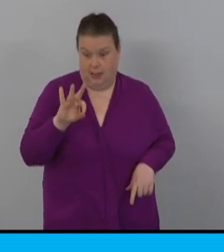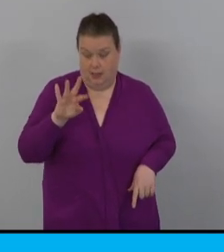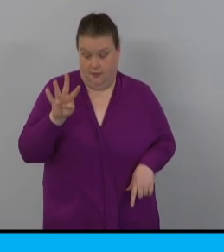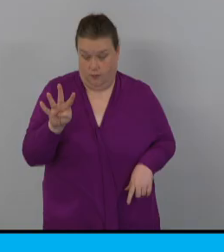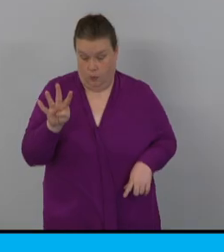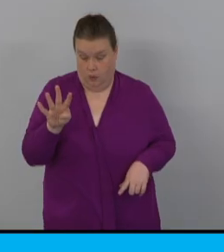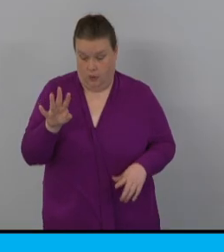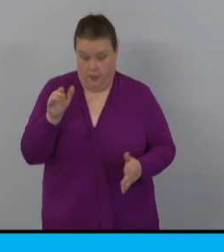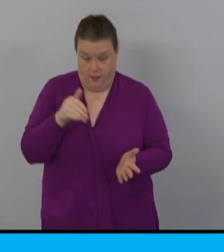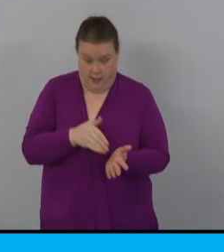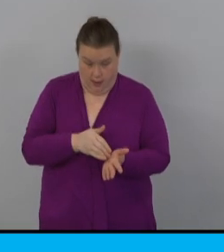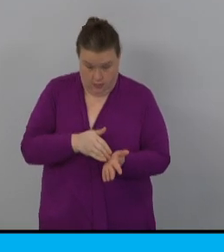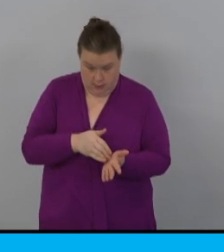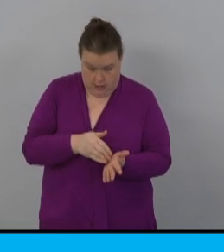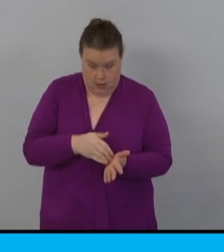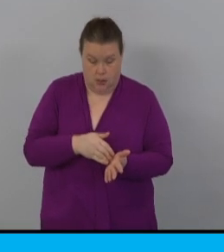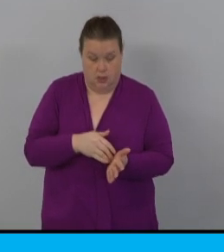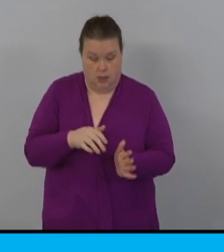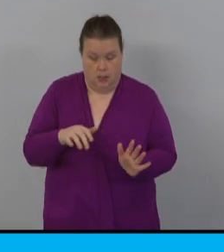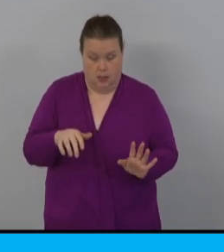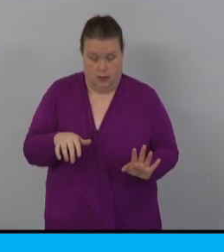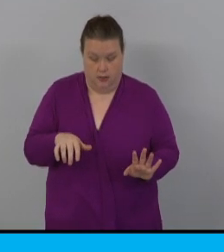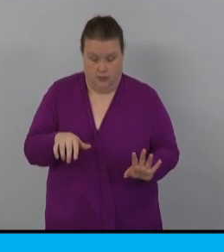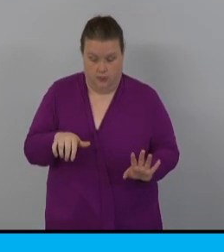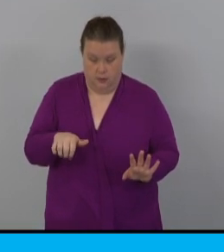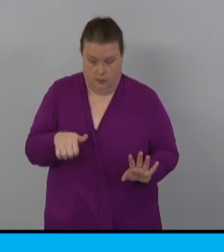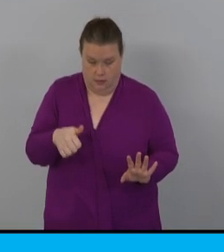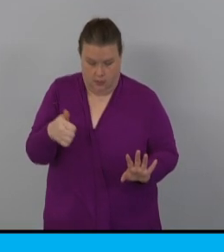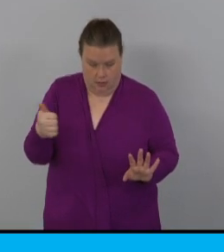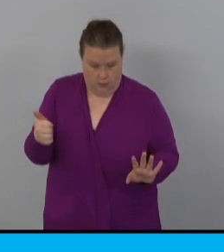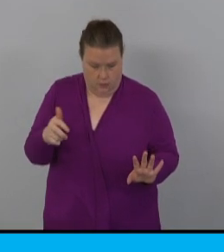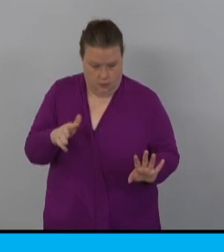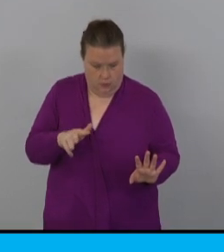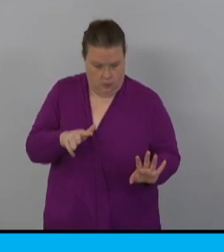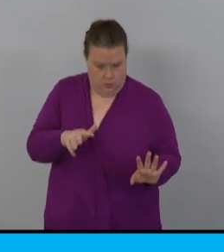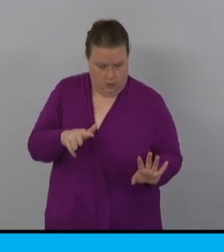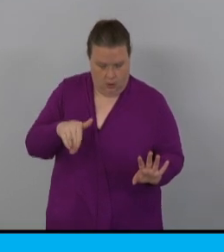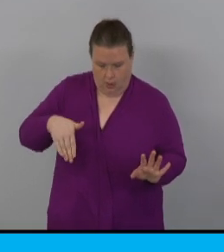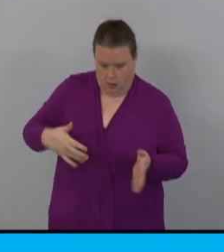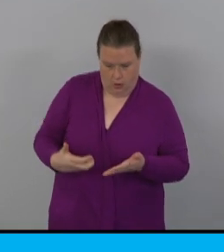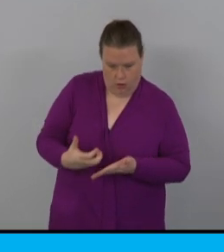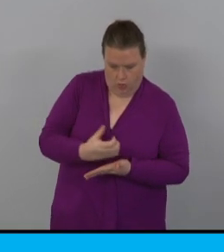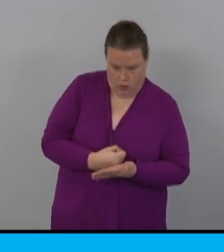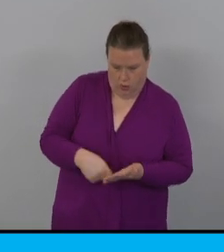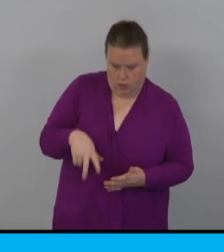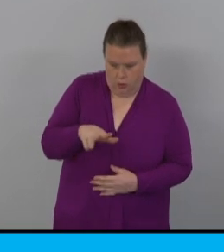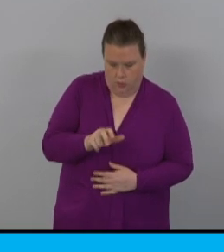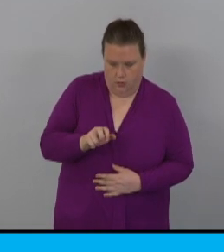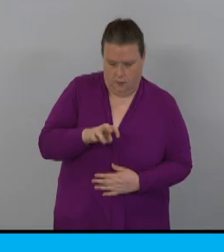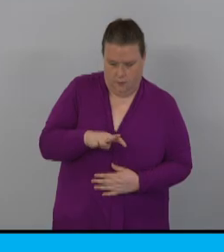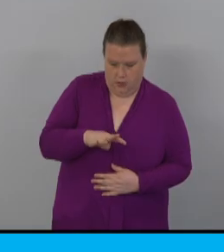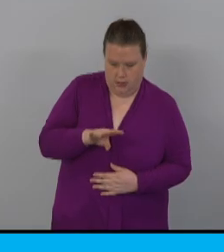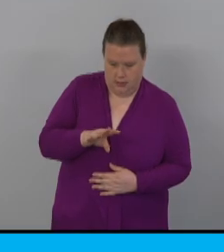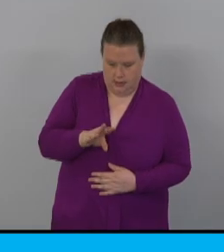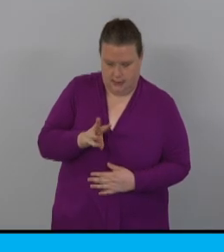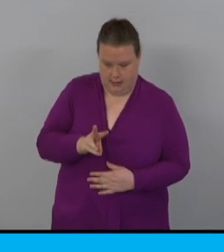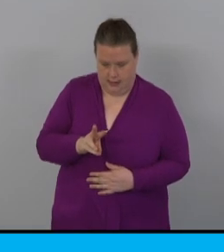revenues are $564,000. So we'll need to transfer $230,000 over there to make them whole.